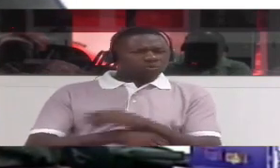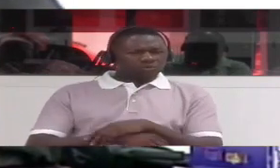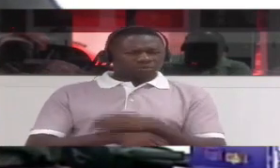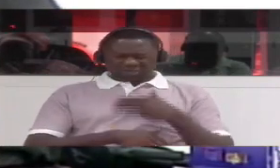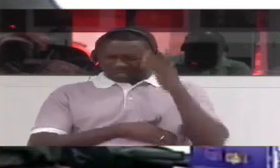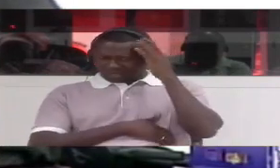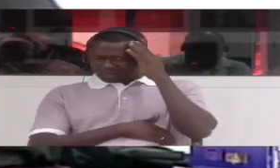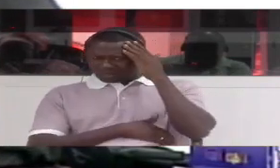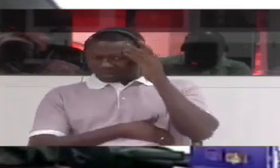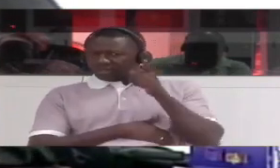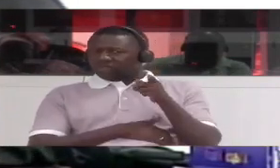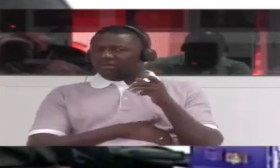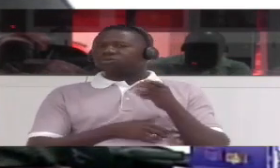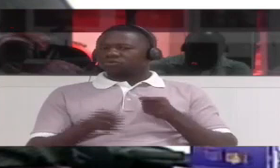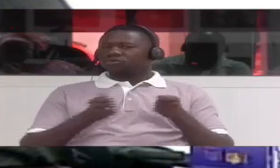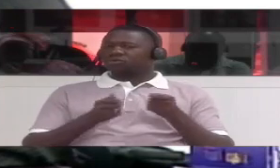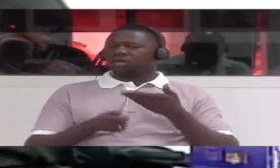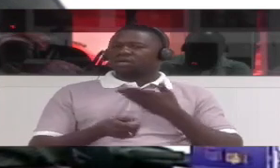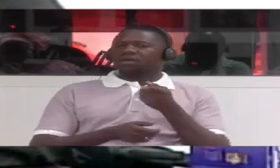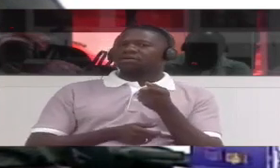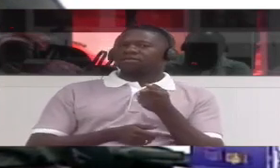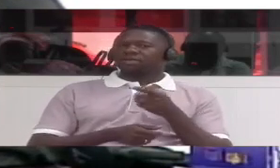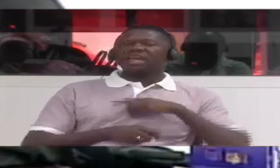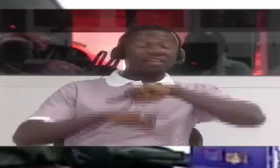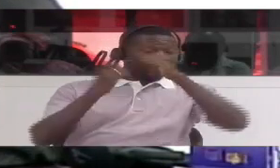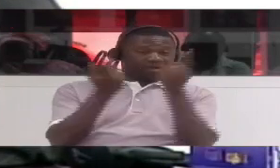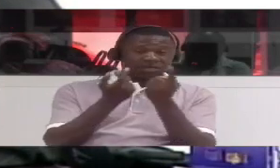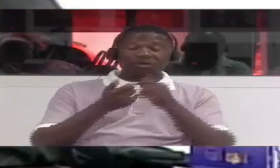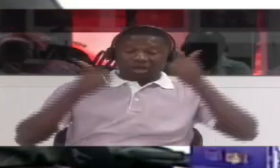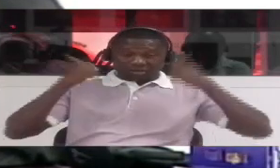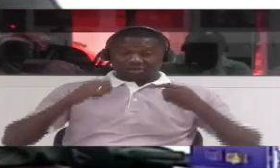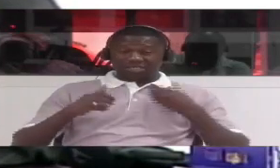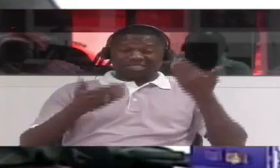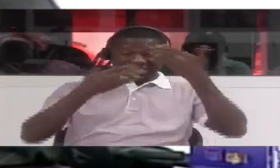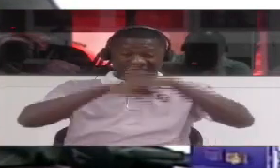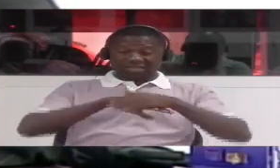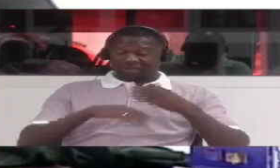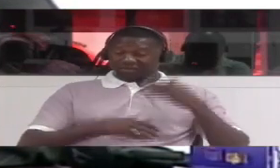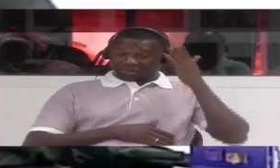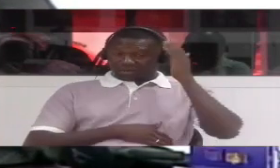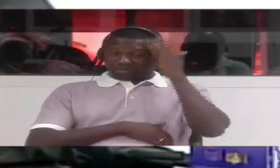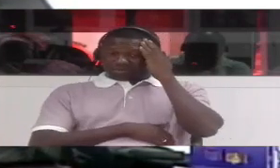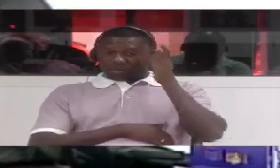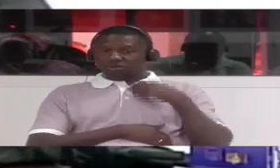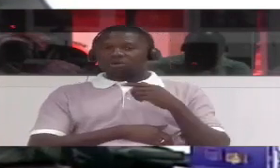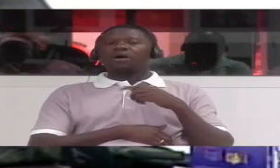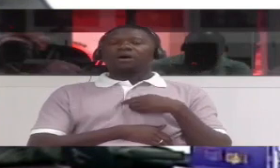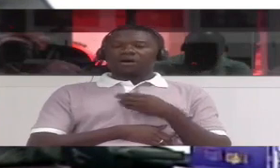was being controlled. And everything that was happening that night, as I later find out, was being controlled from State